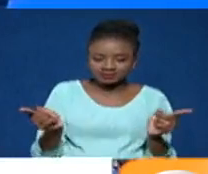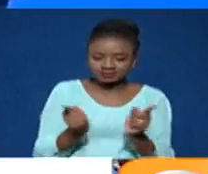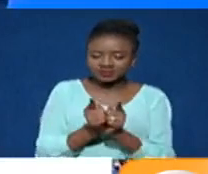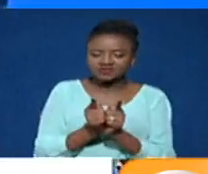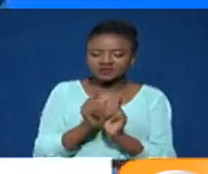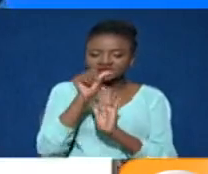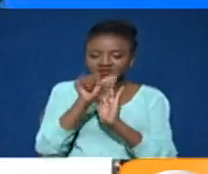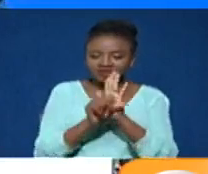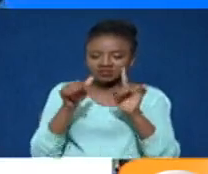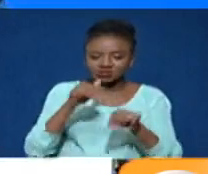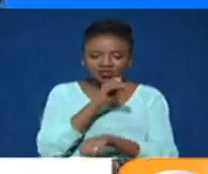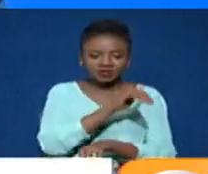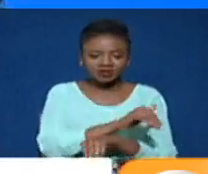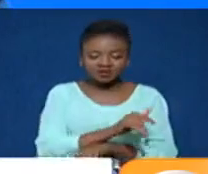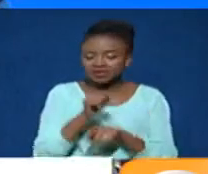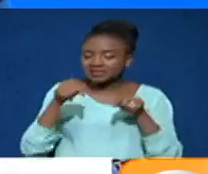is a night like no other.